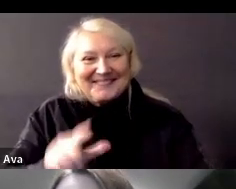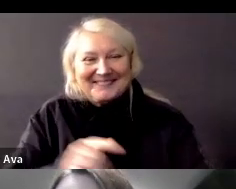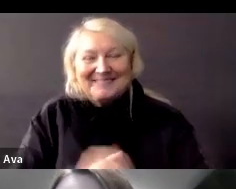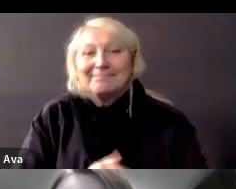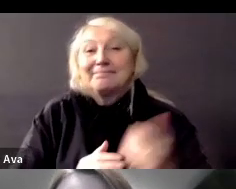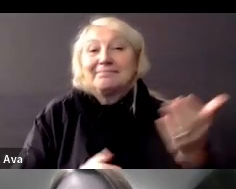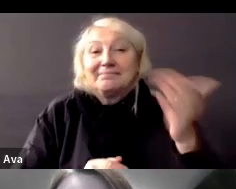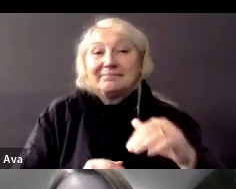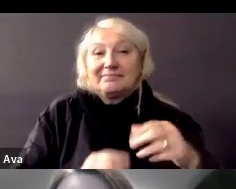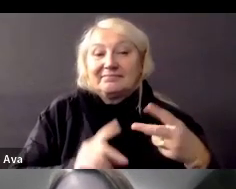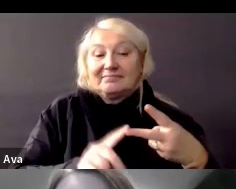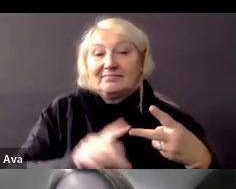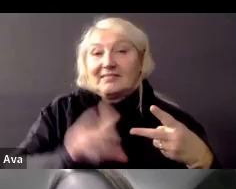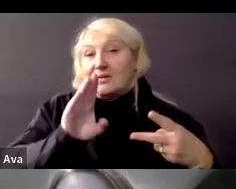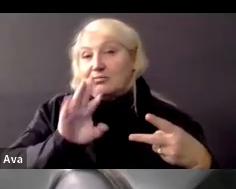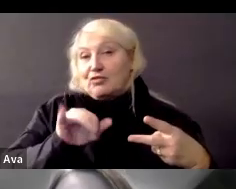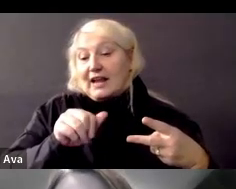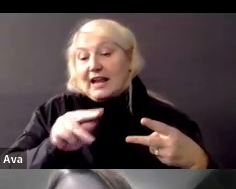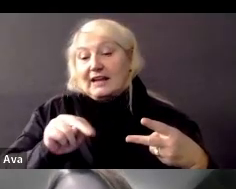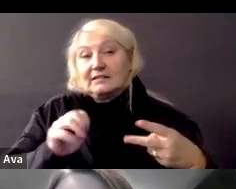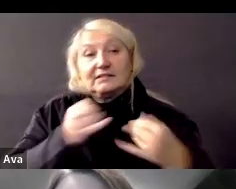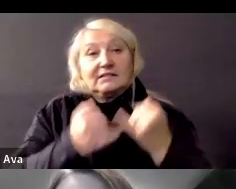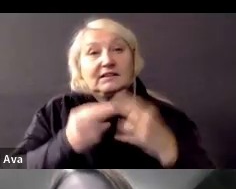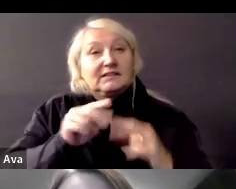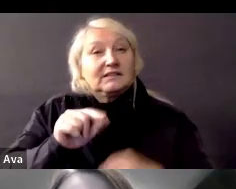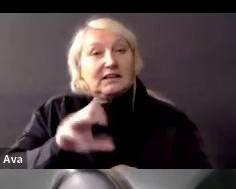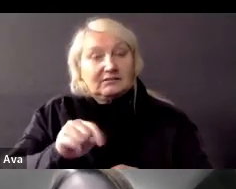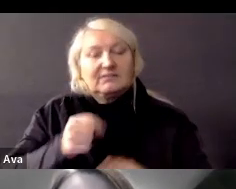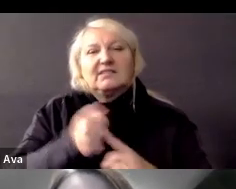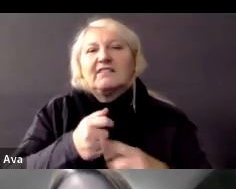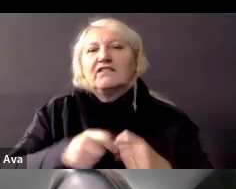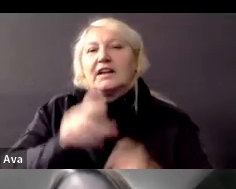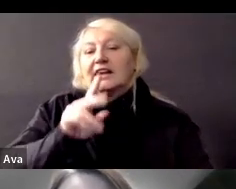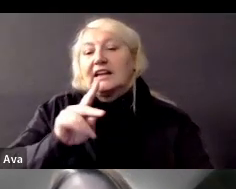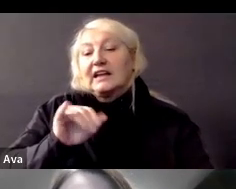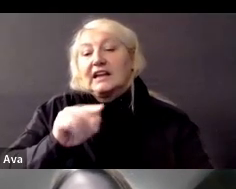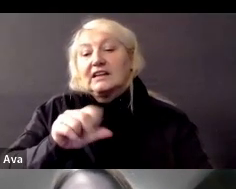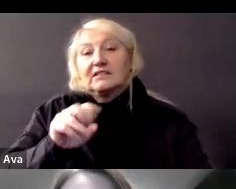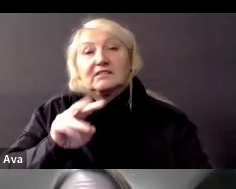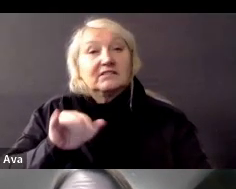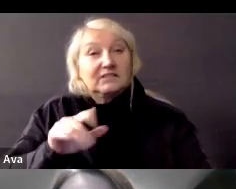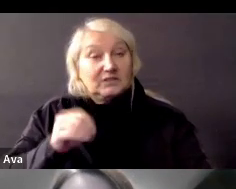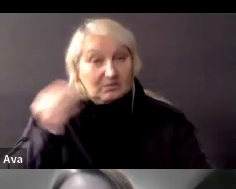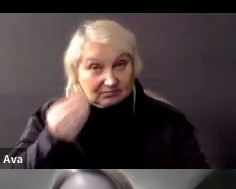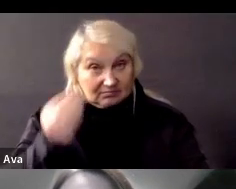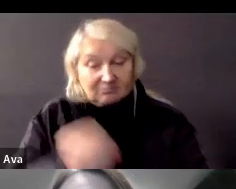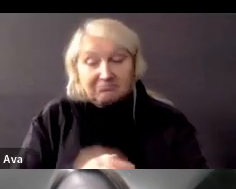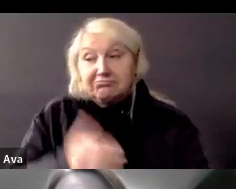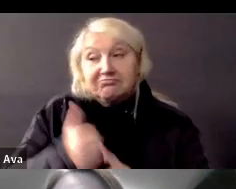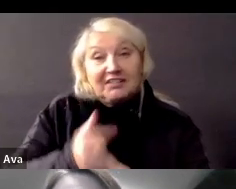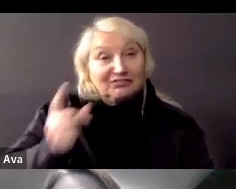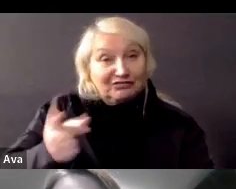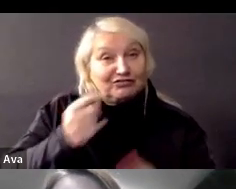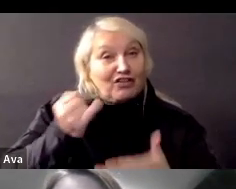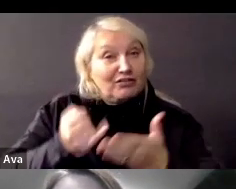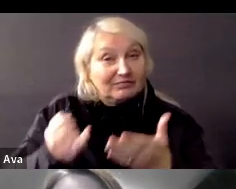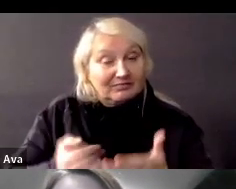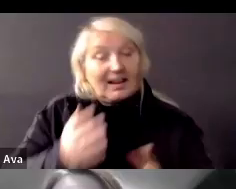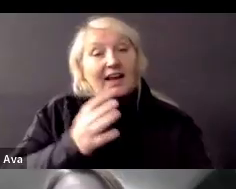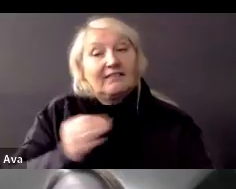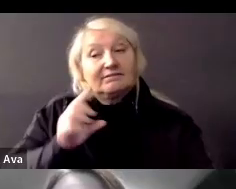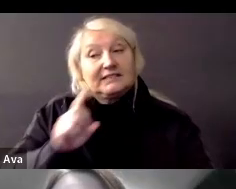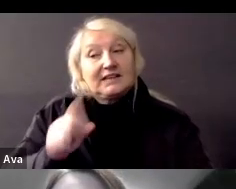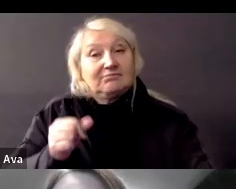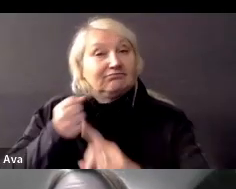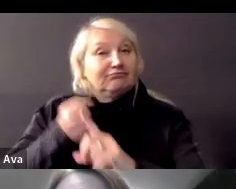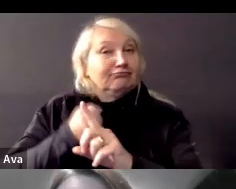Next, we have Brianne Taggart from Kingsville, Ontario. Brianne is an artist and disability advocate.